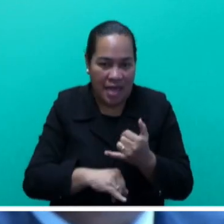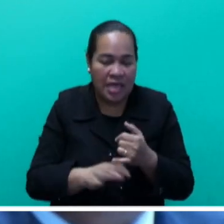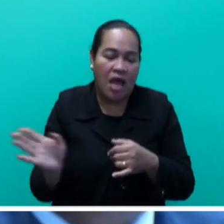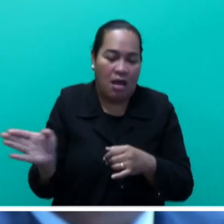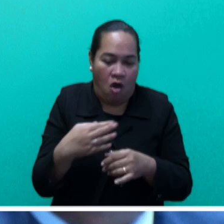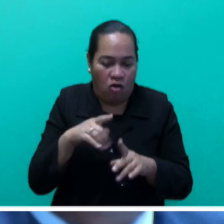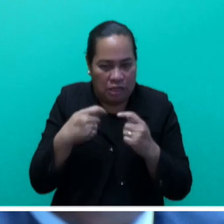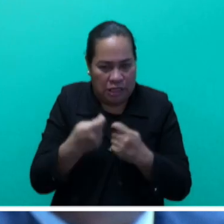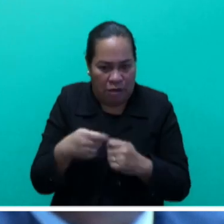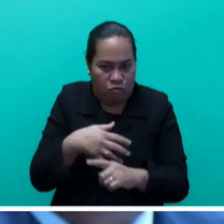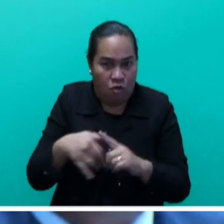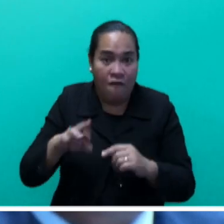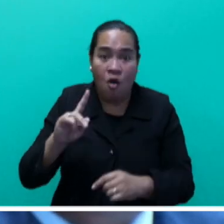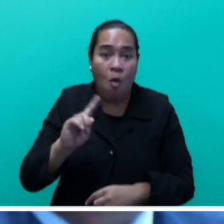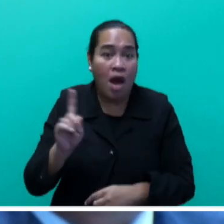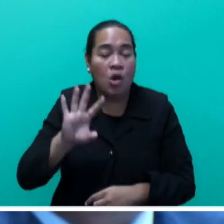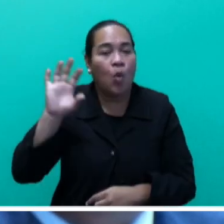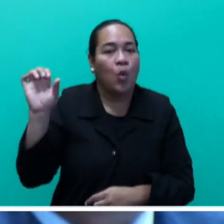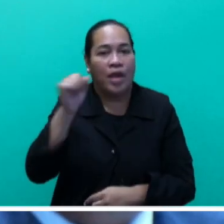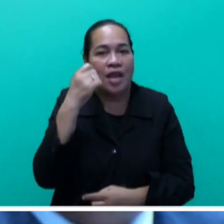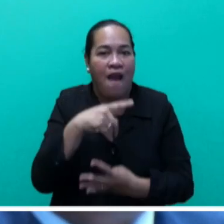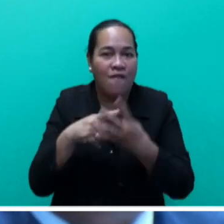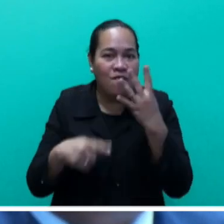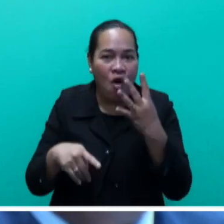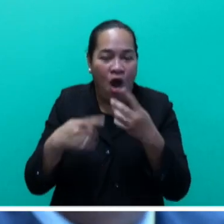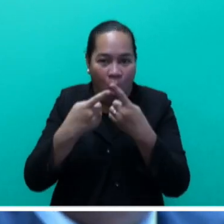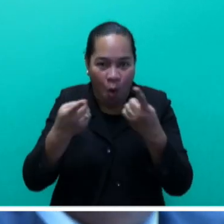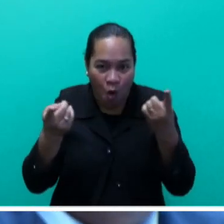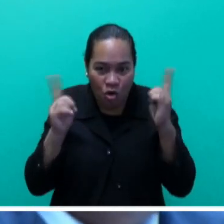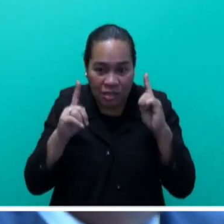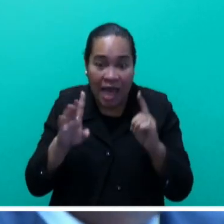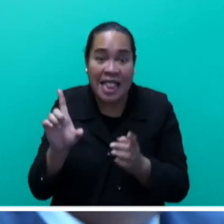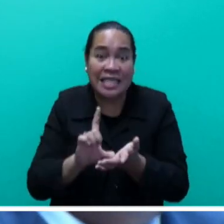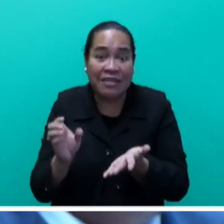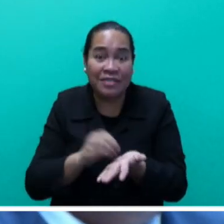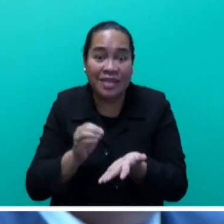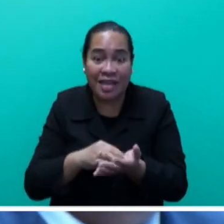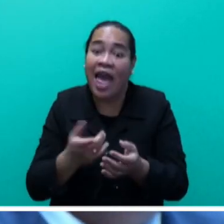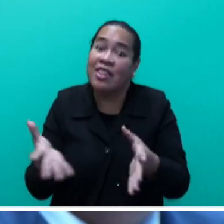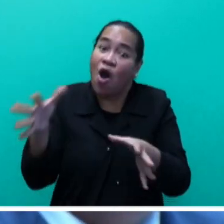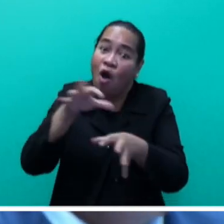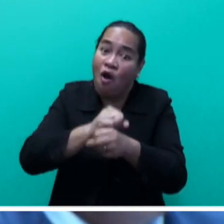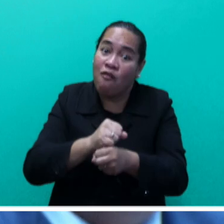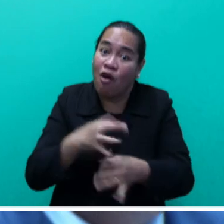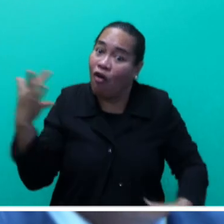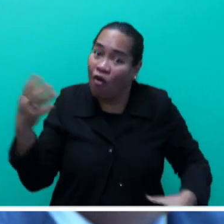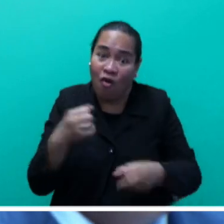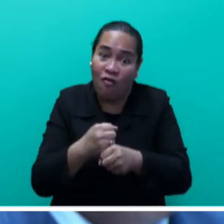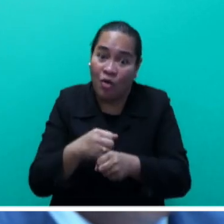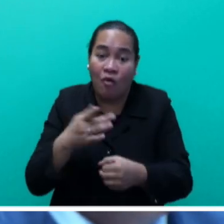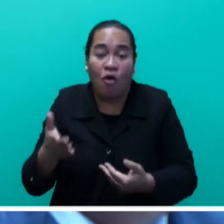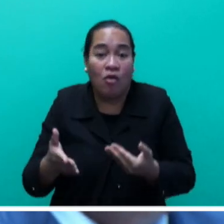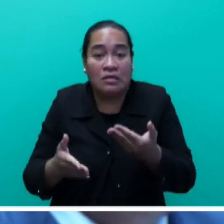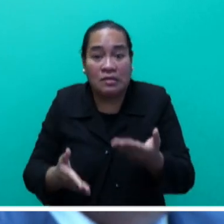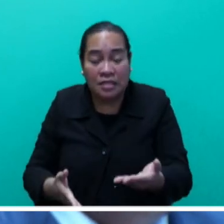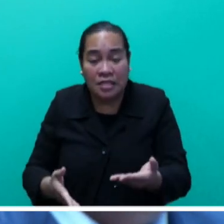team for winning the 4 awards in the Civil Service Week and also the overall award for